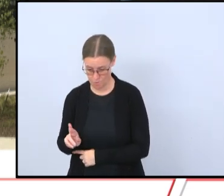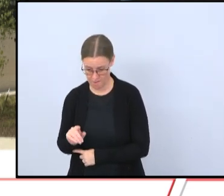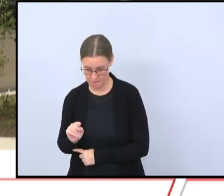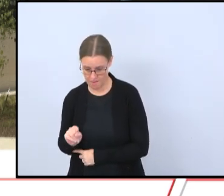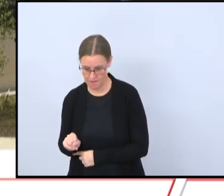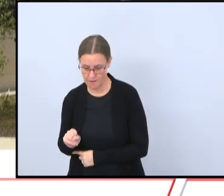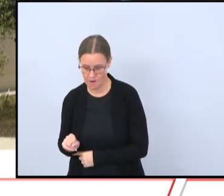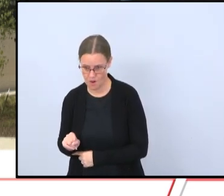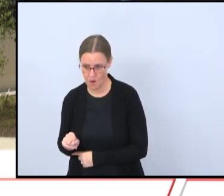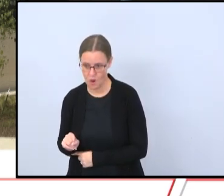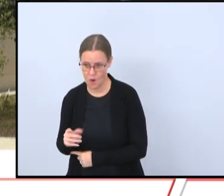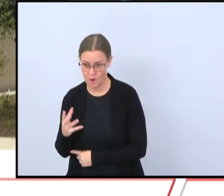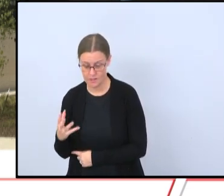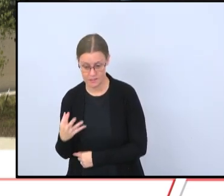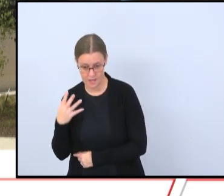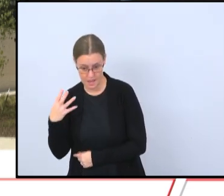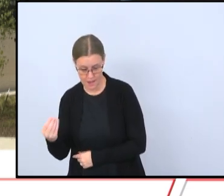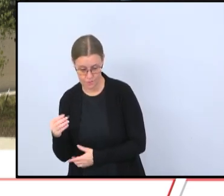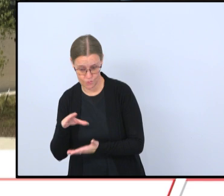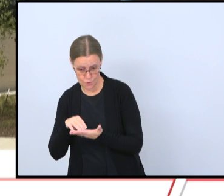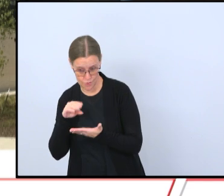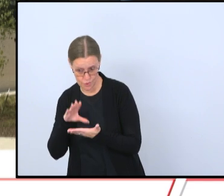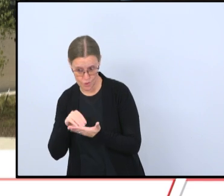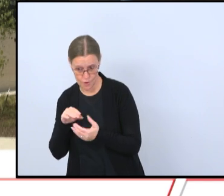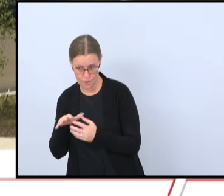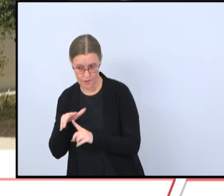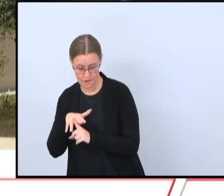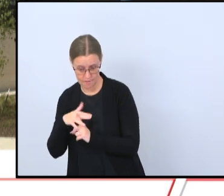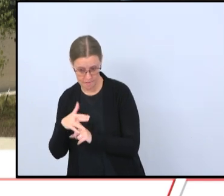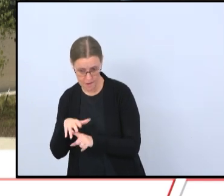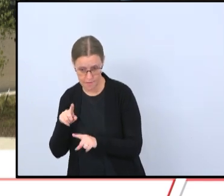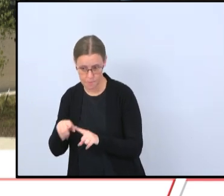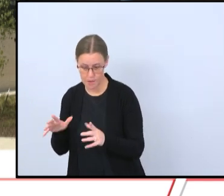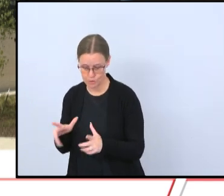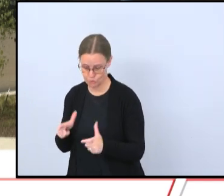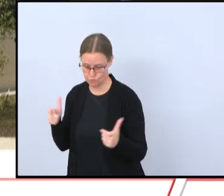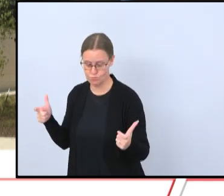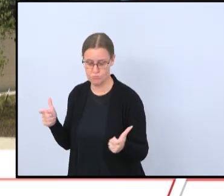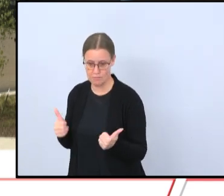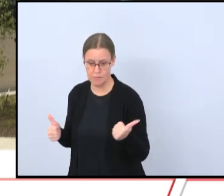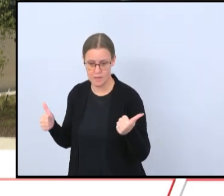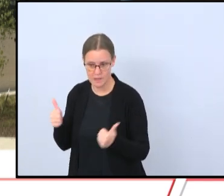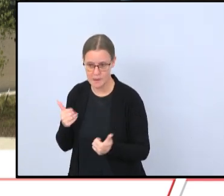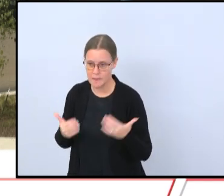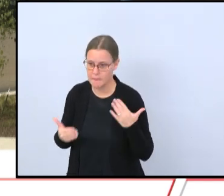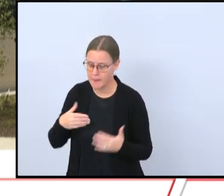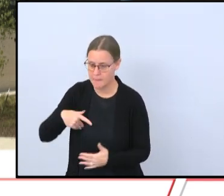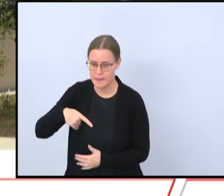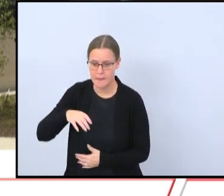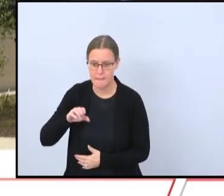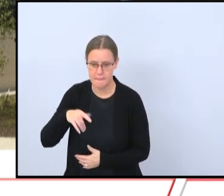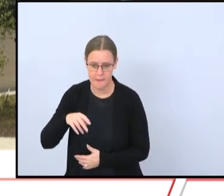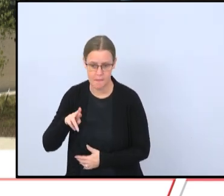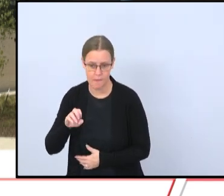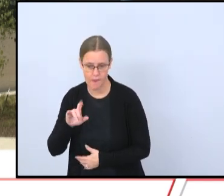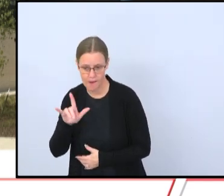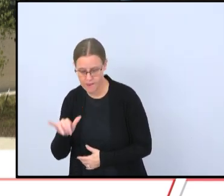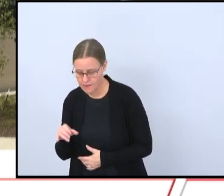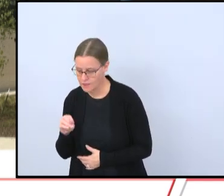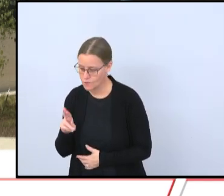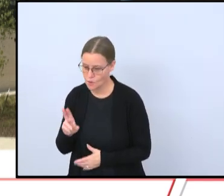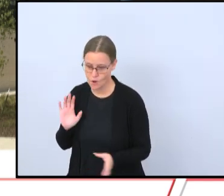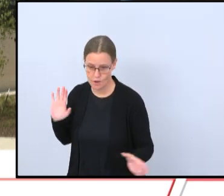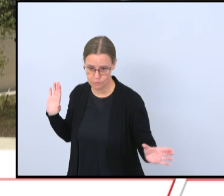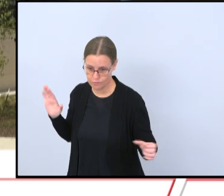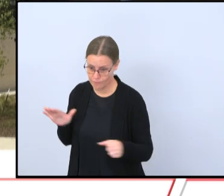is an outdoor learning environment as well, but also a larger space that can do outdoor pep rallies or larger,